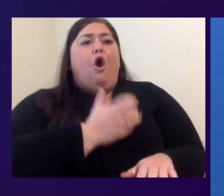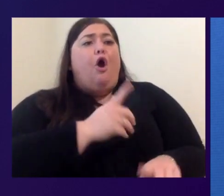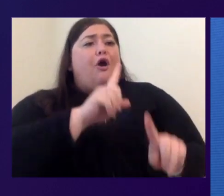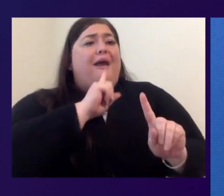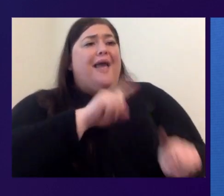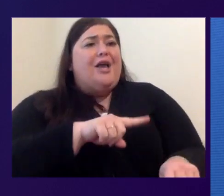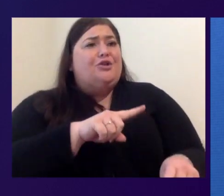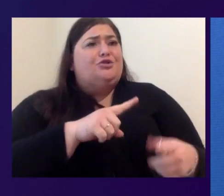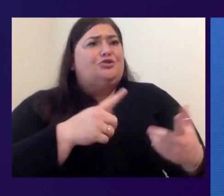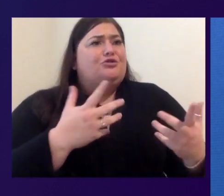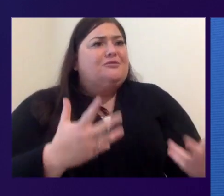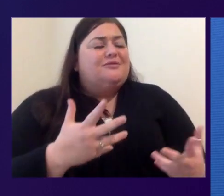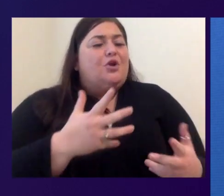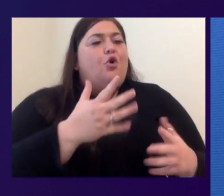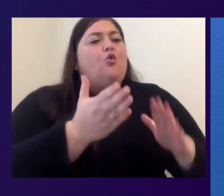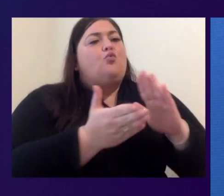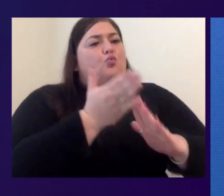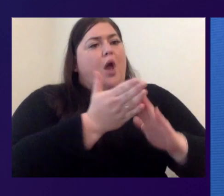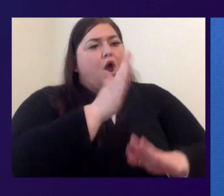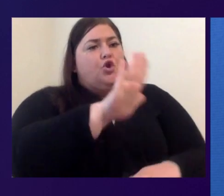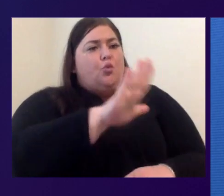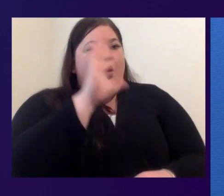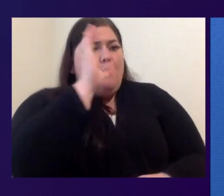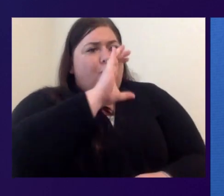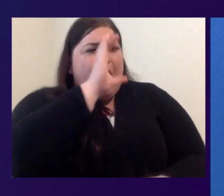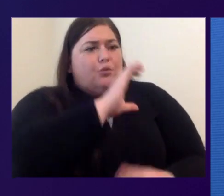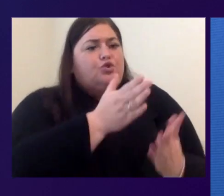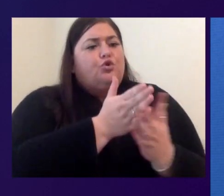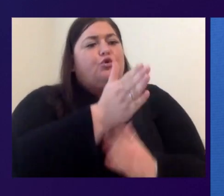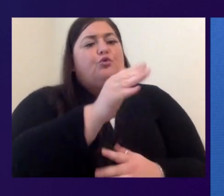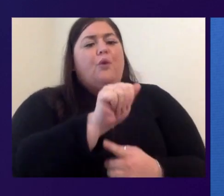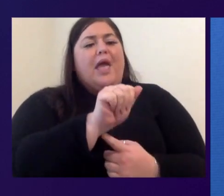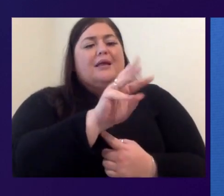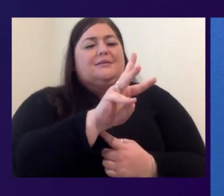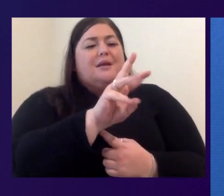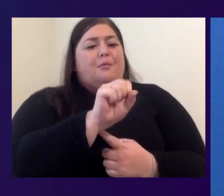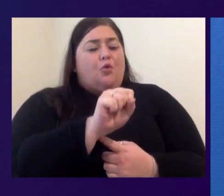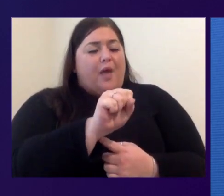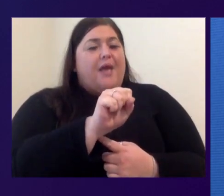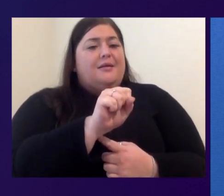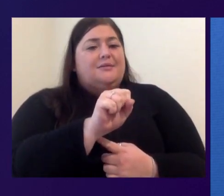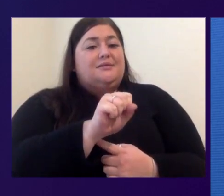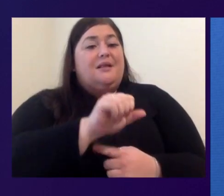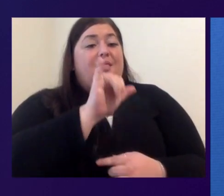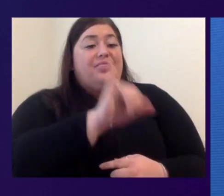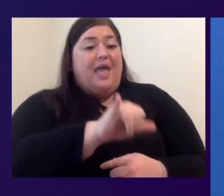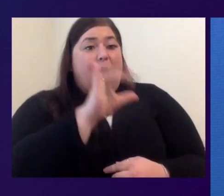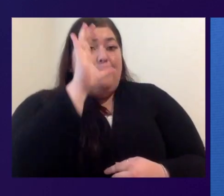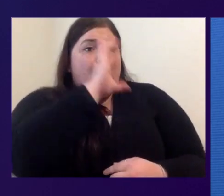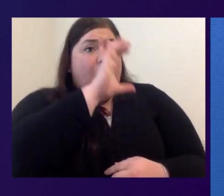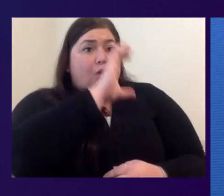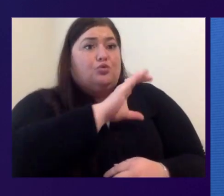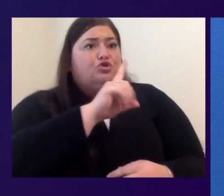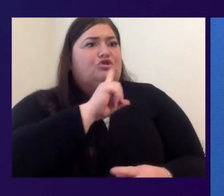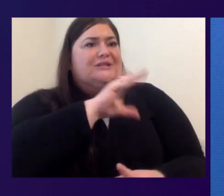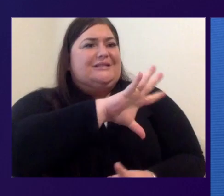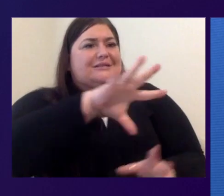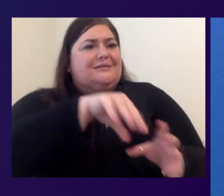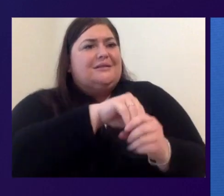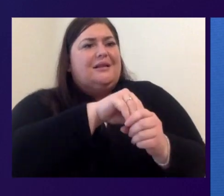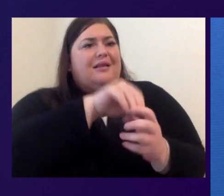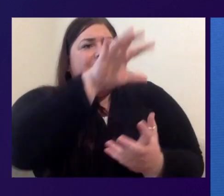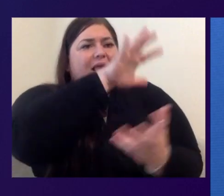your local device. Run your browser in AWS. So what we provide is it's a browser in the cloud, effectively running on